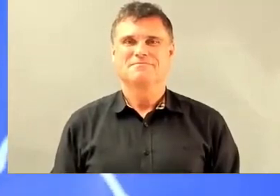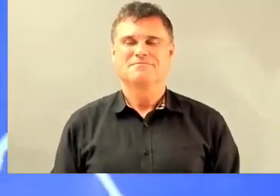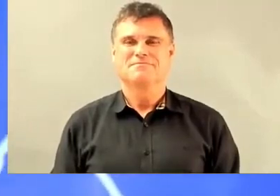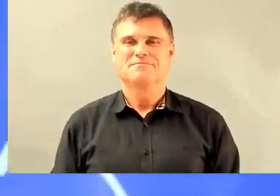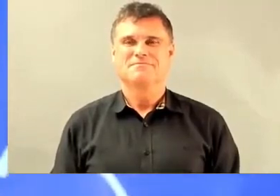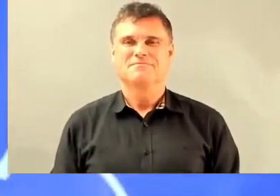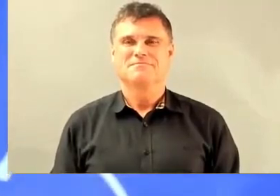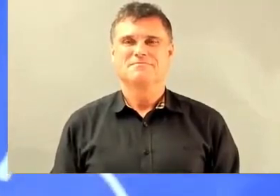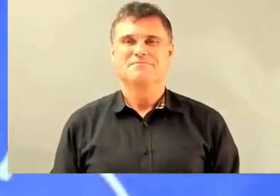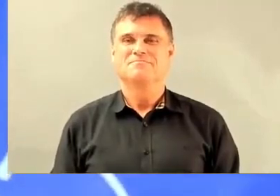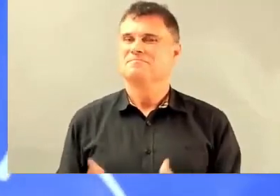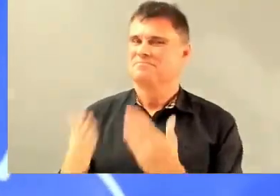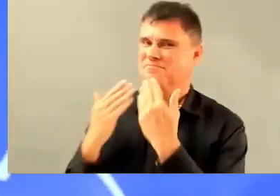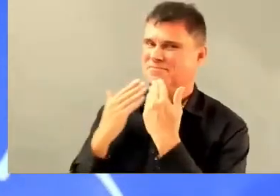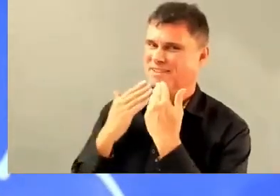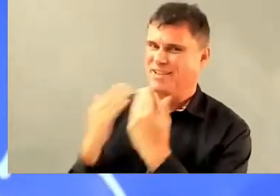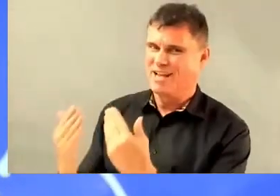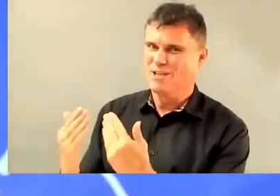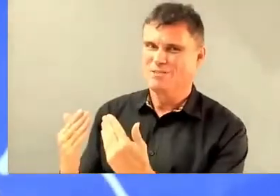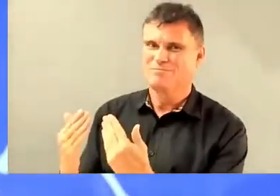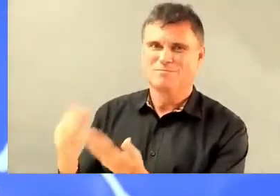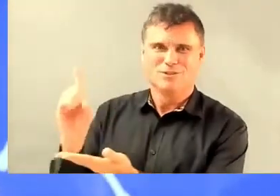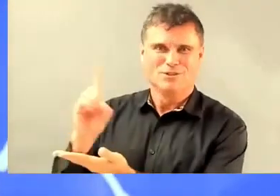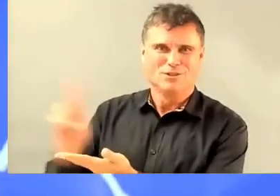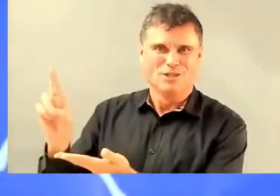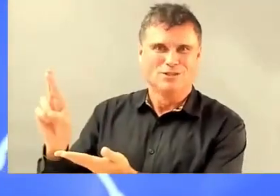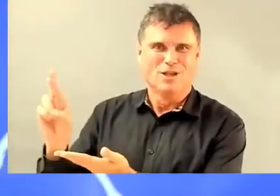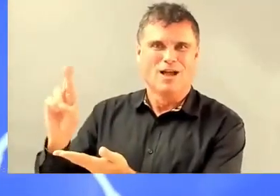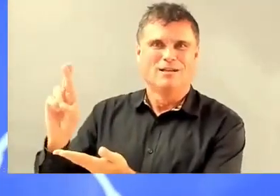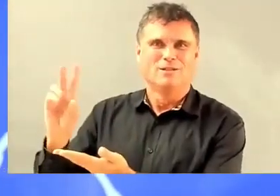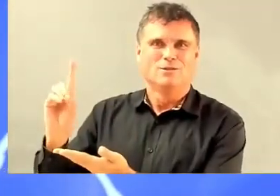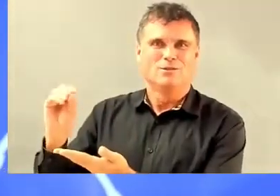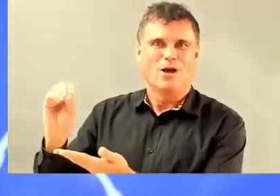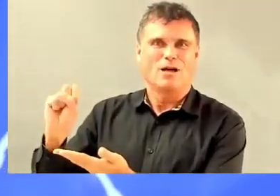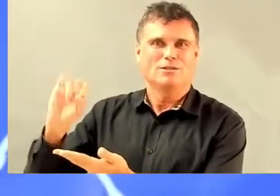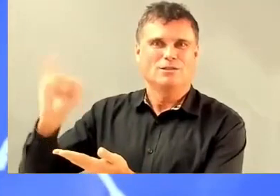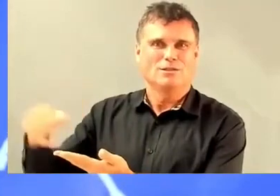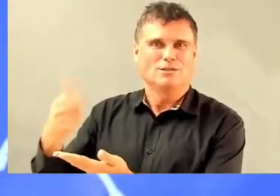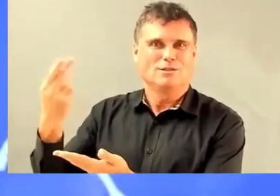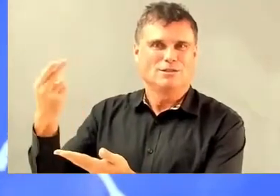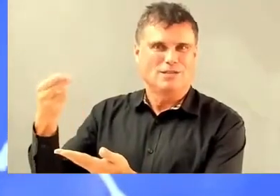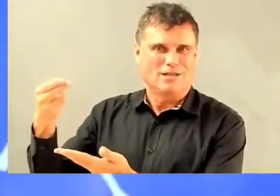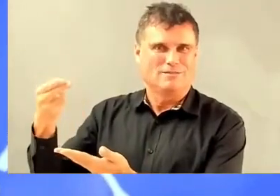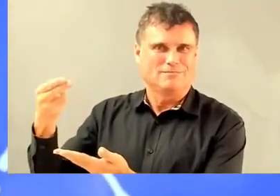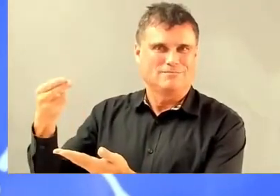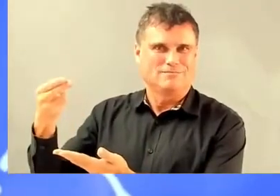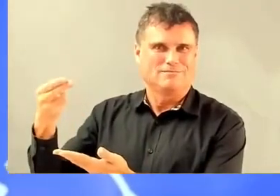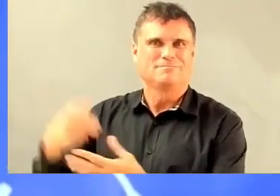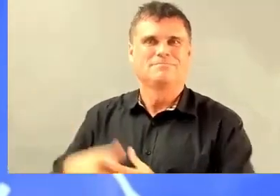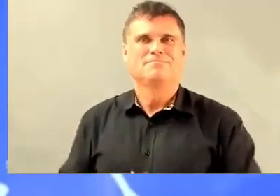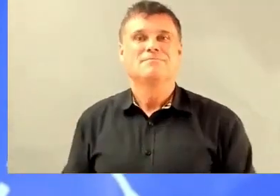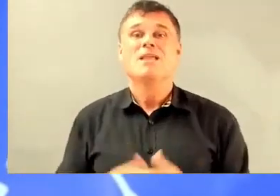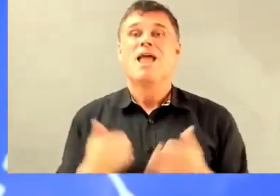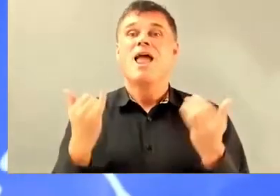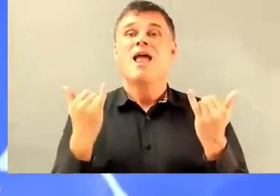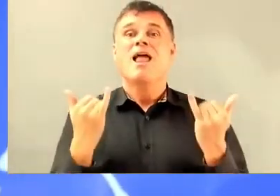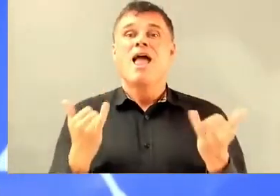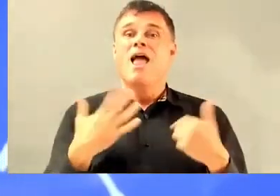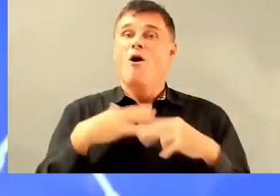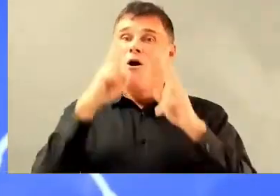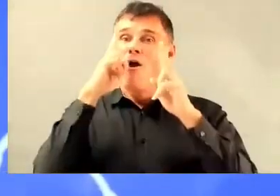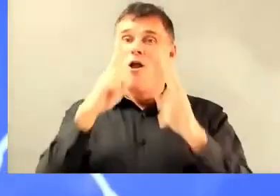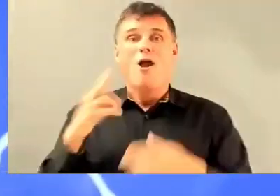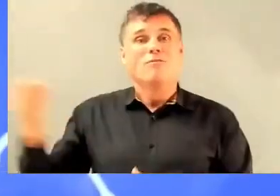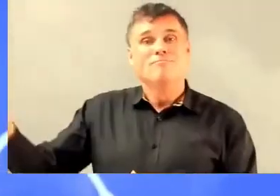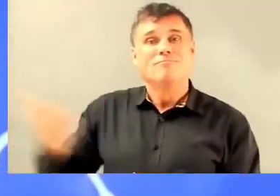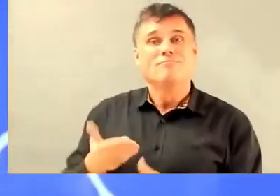Thank you very much, Dr. Dosanjh. It's now my honor to introduce someone via Zoom, which I know is the